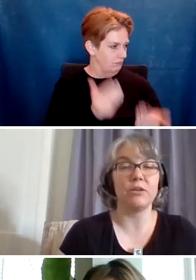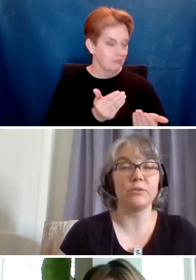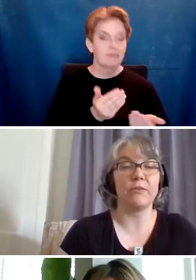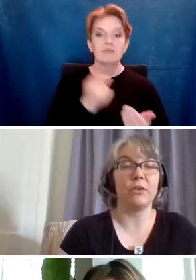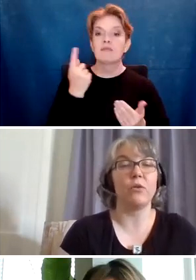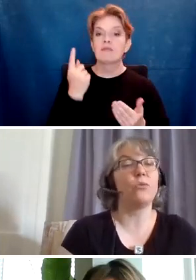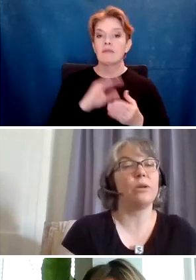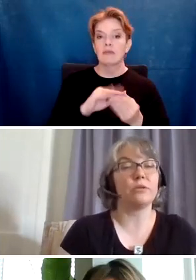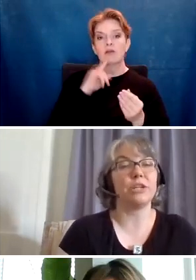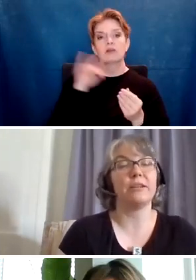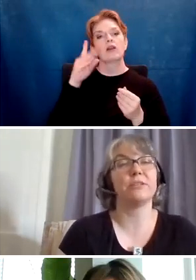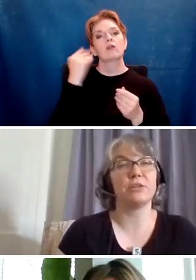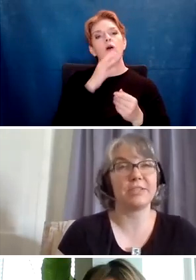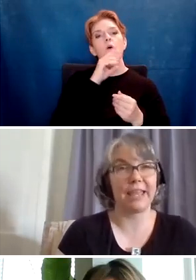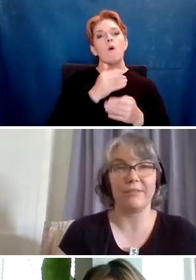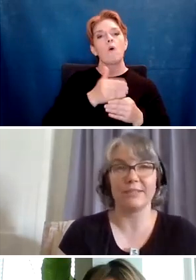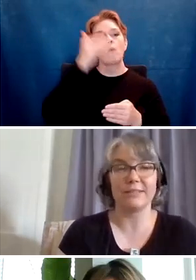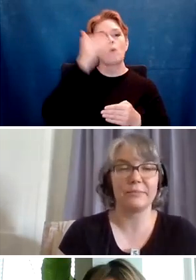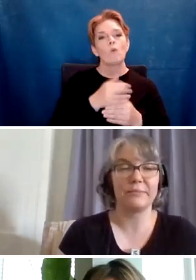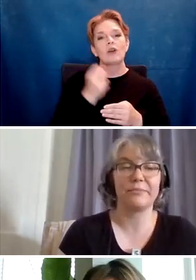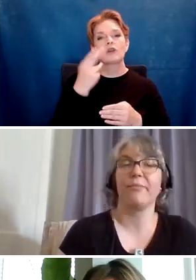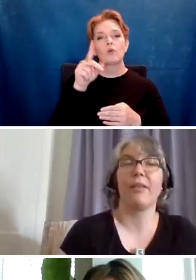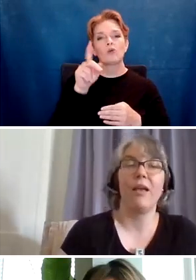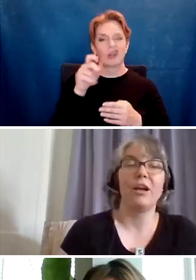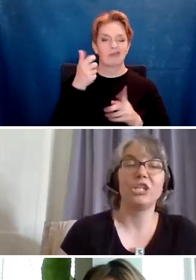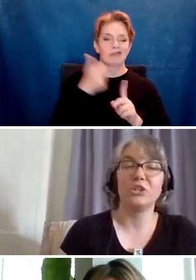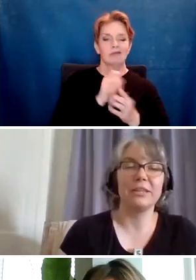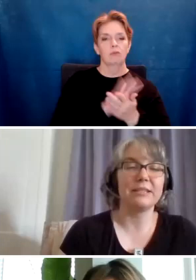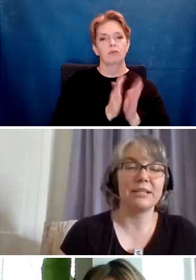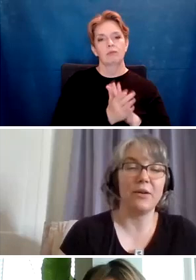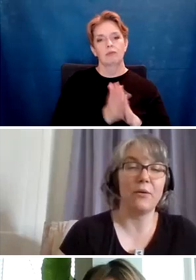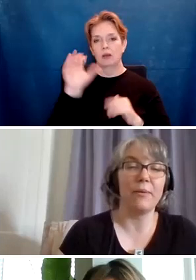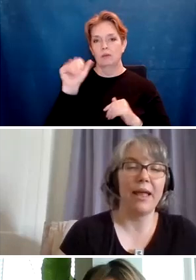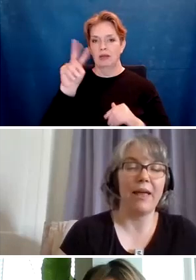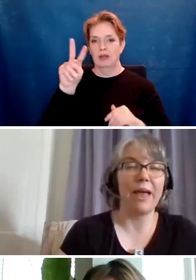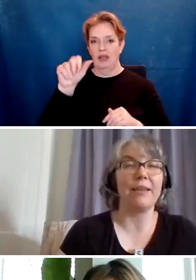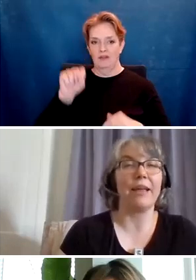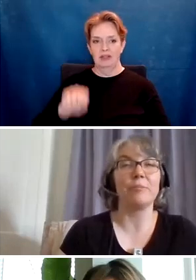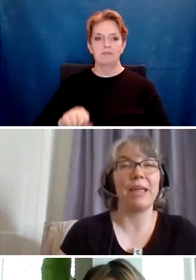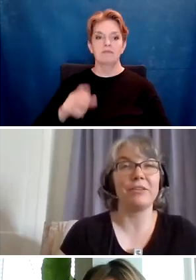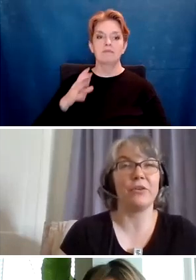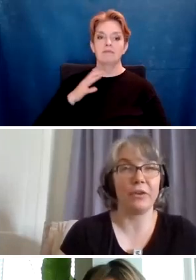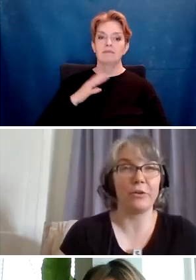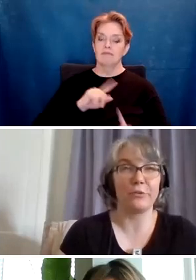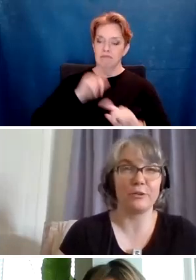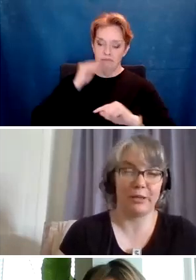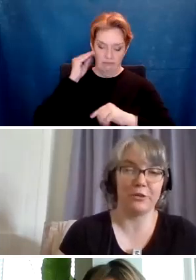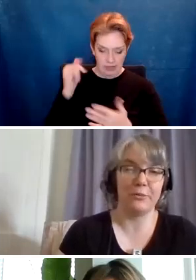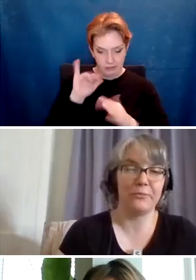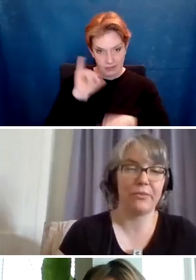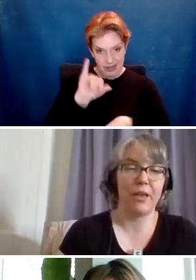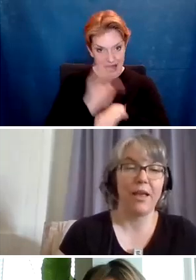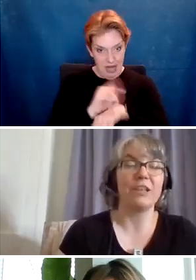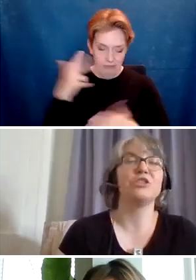that she was also given an old window shade to serve as a canvas. She took these things home and that night painted her very first